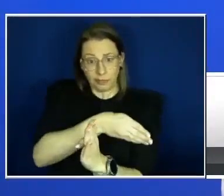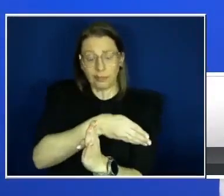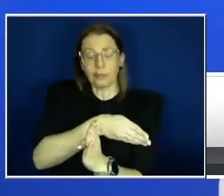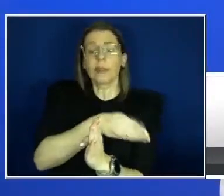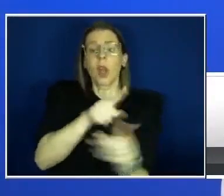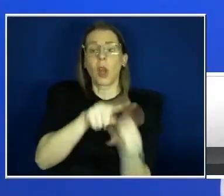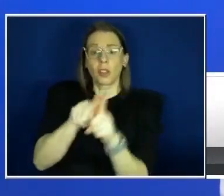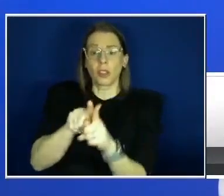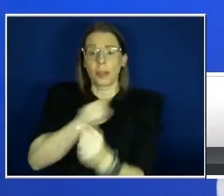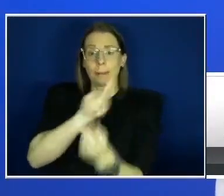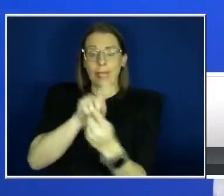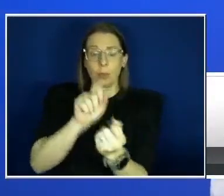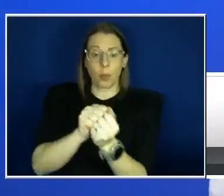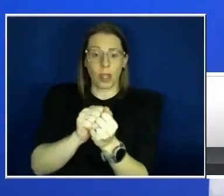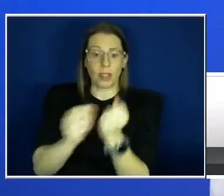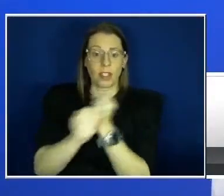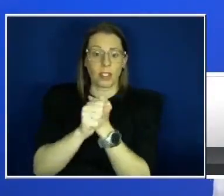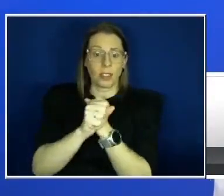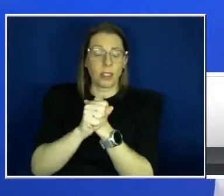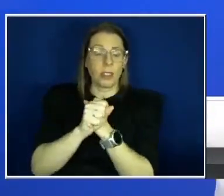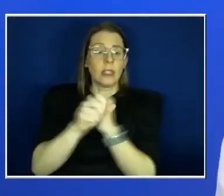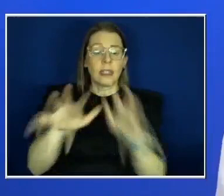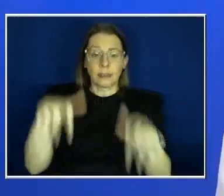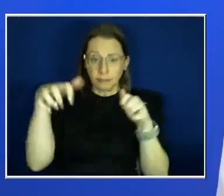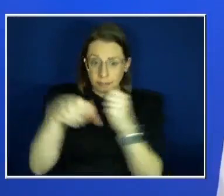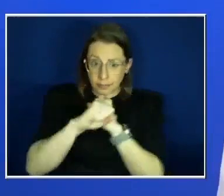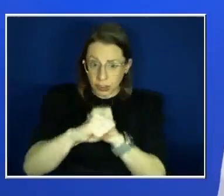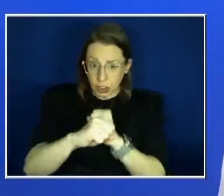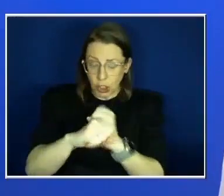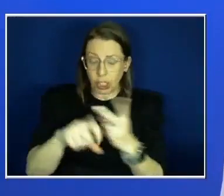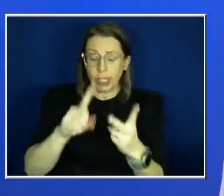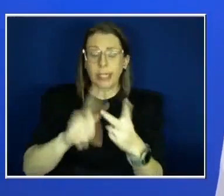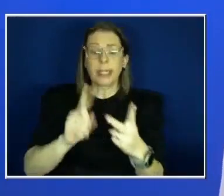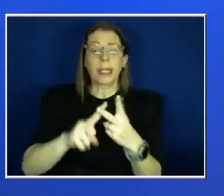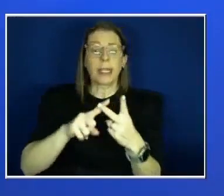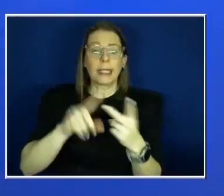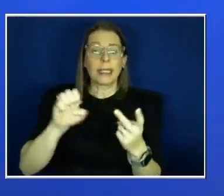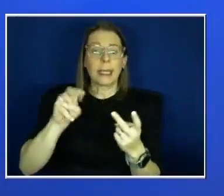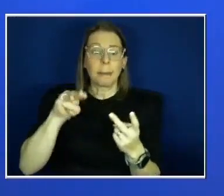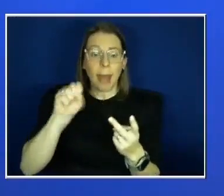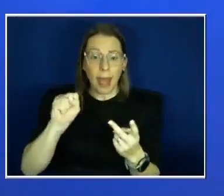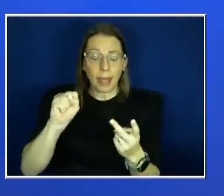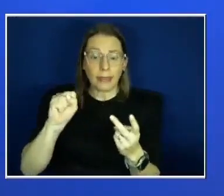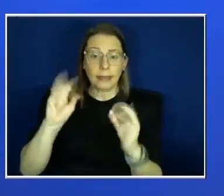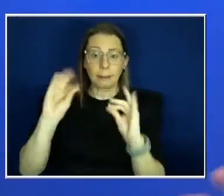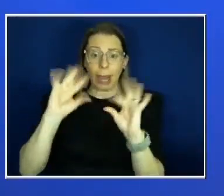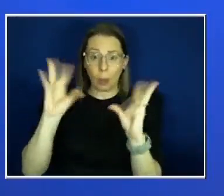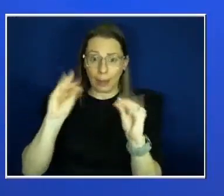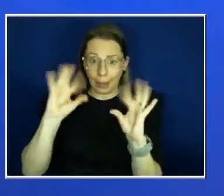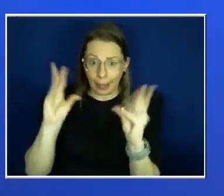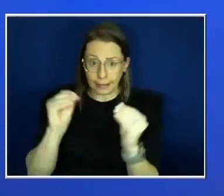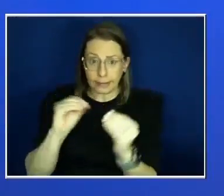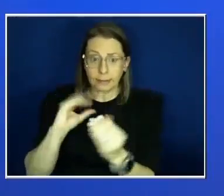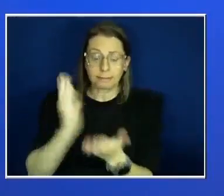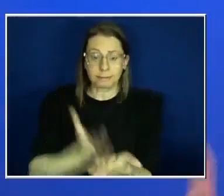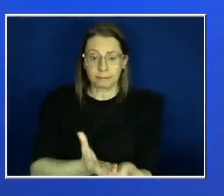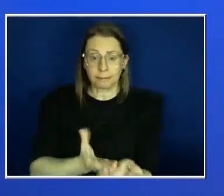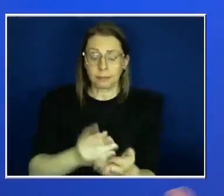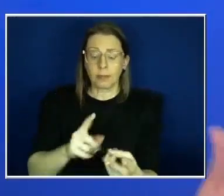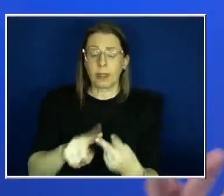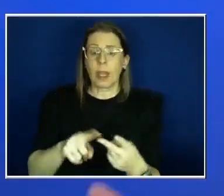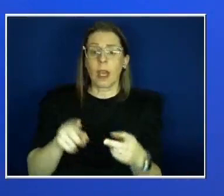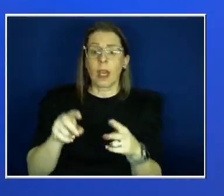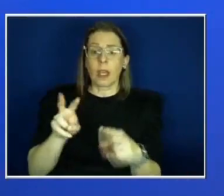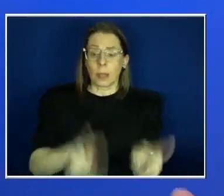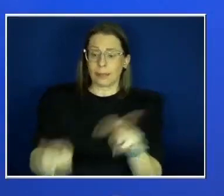the security, the EMS, paramedics that are there. We talk to the observers to make sure that